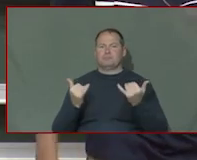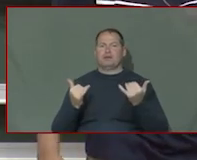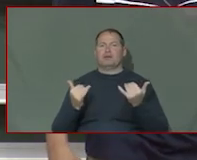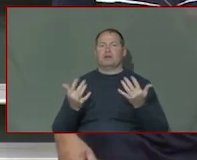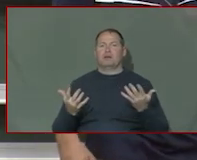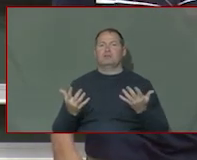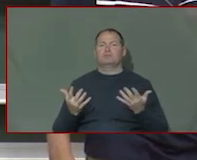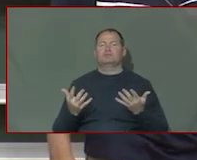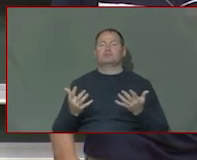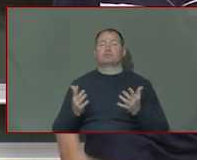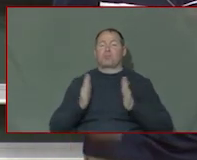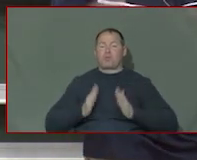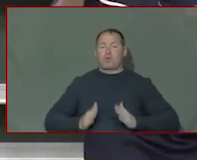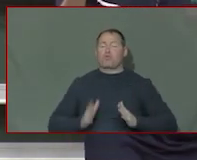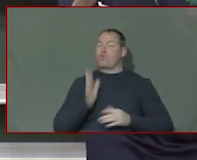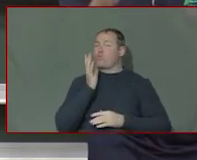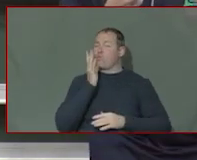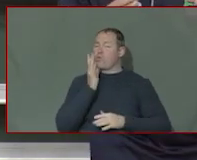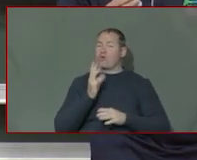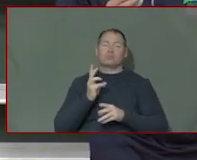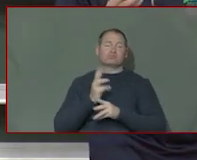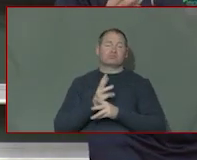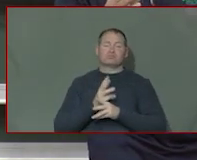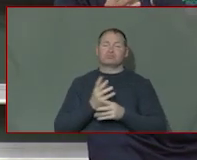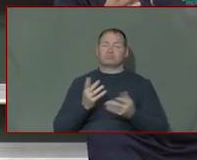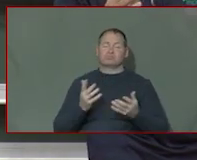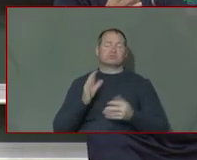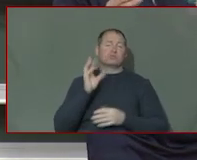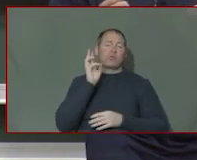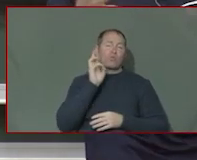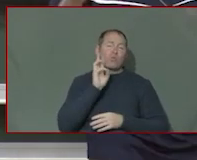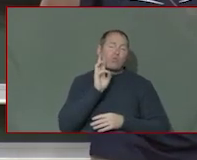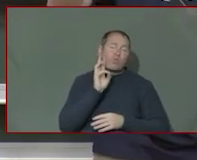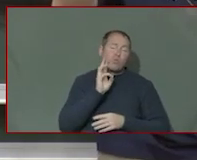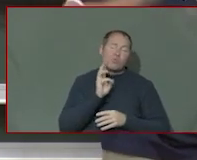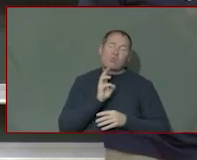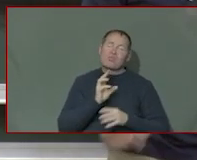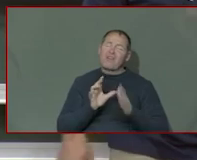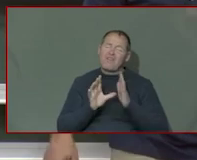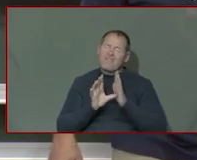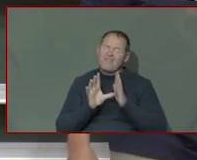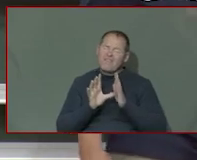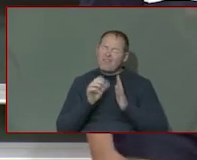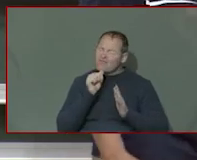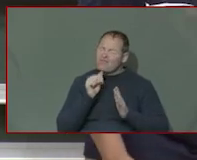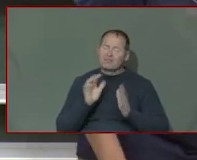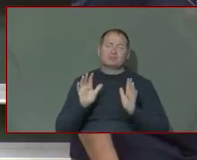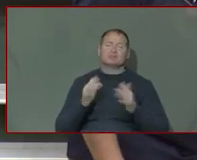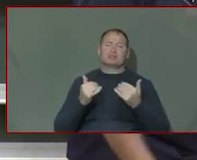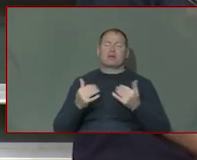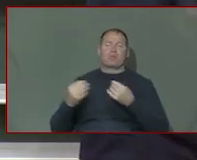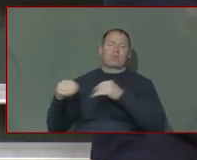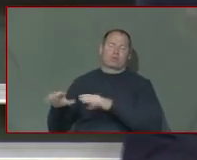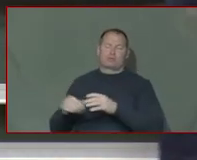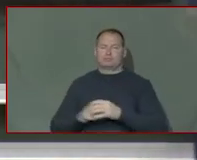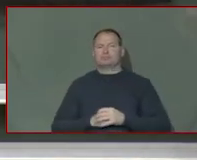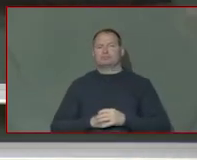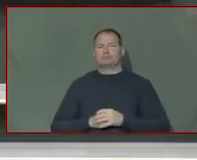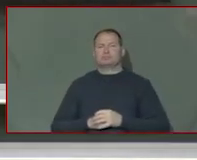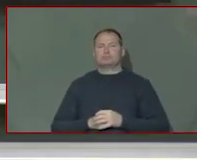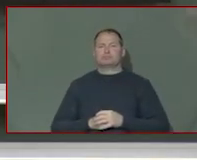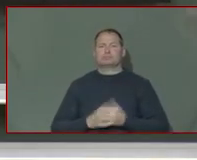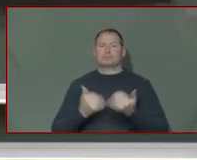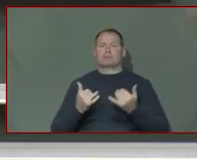of the urine. People, do you see how the kidneys control everything in the body? Now, what about salts? Let's talk